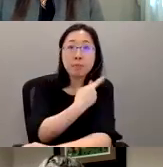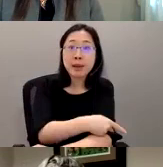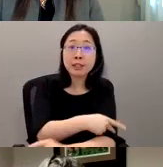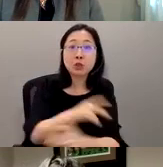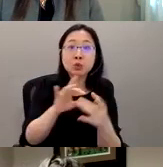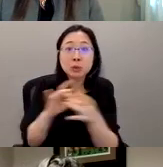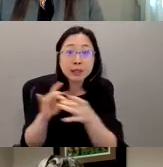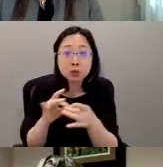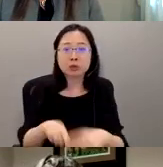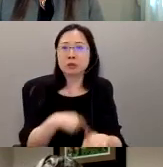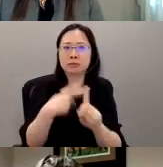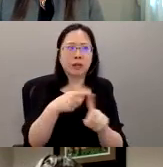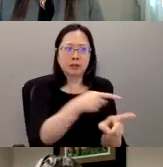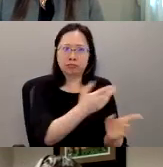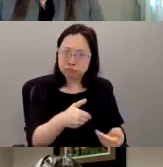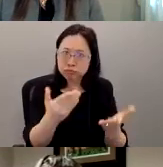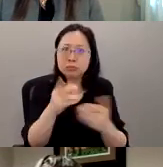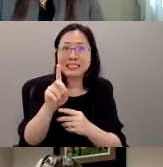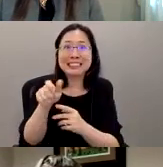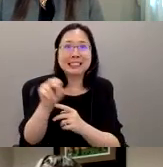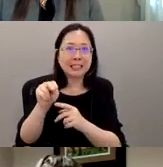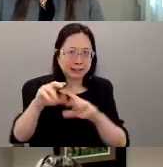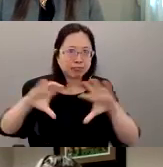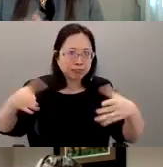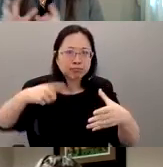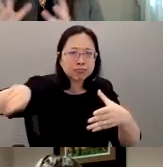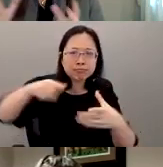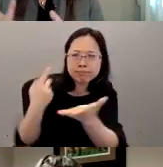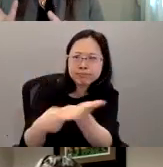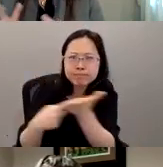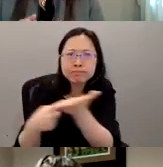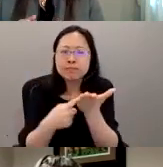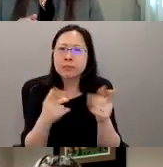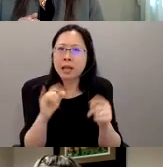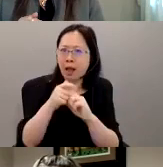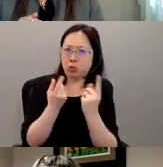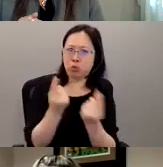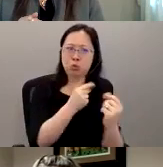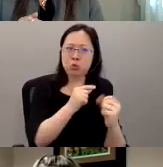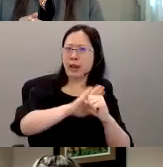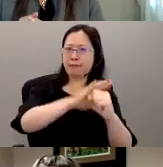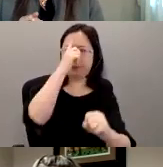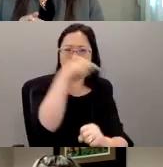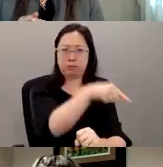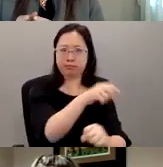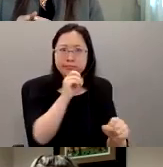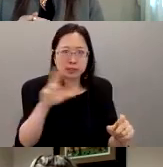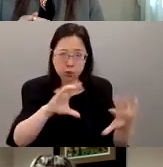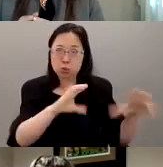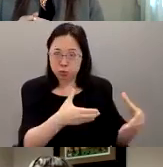it to the dean table to start a more solid advocacy and